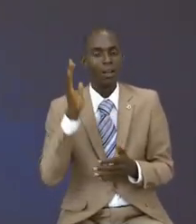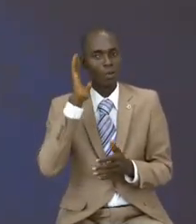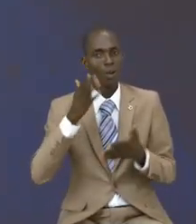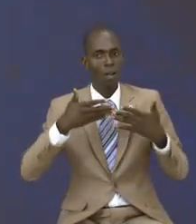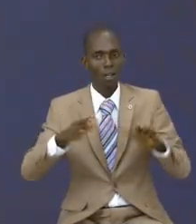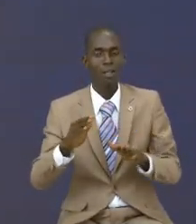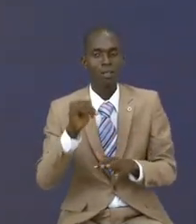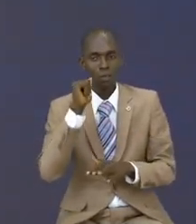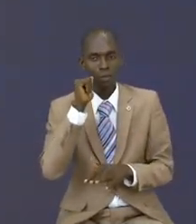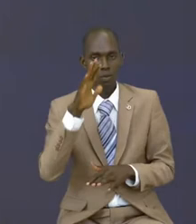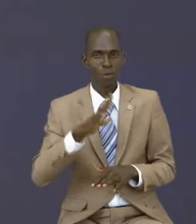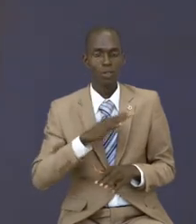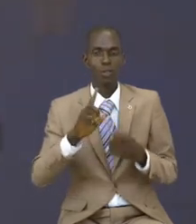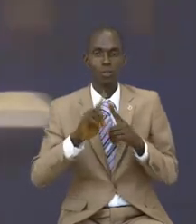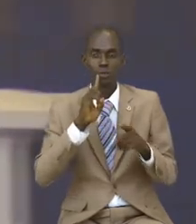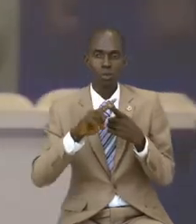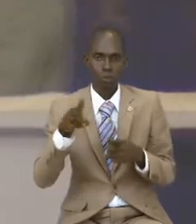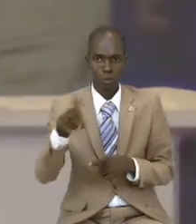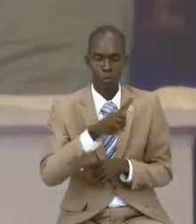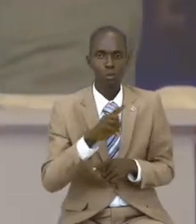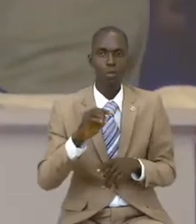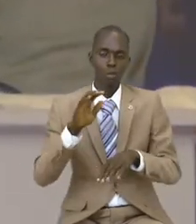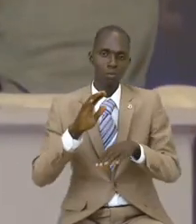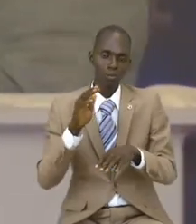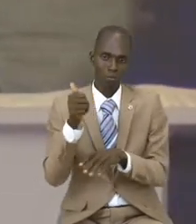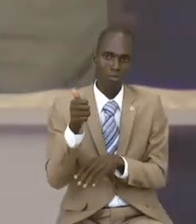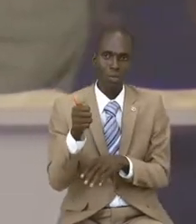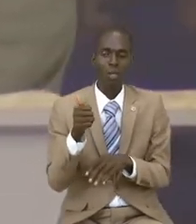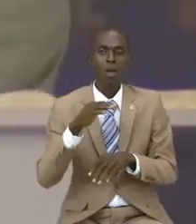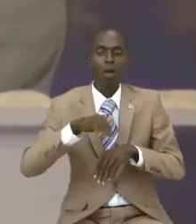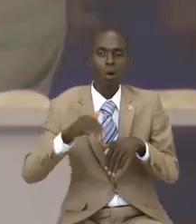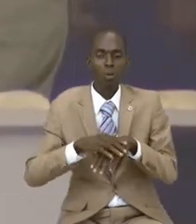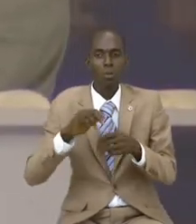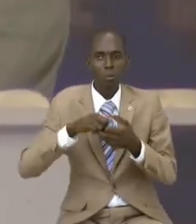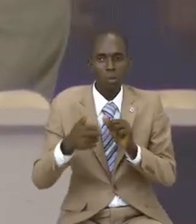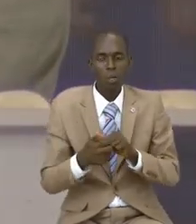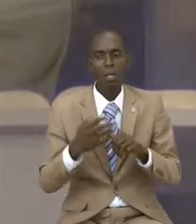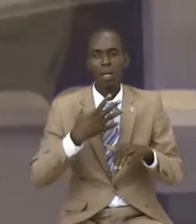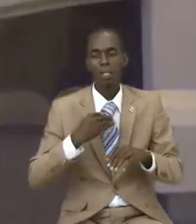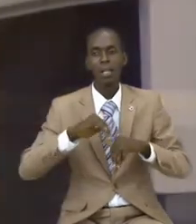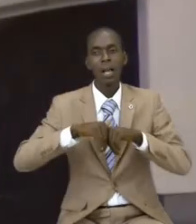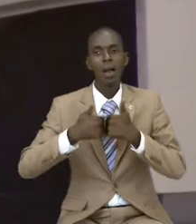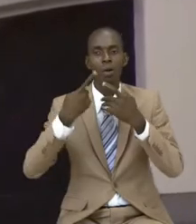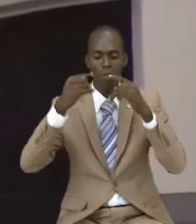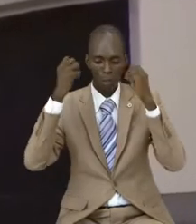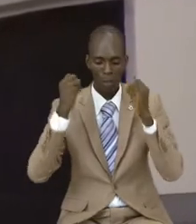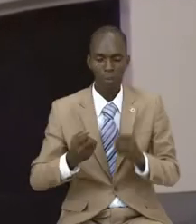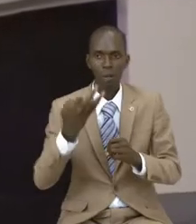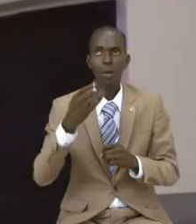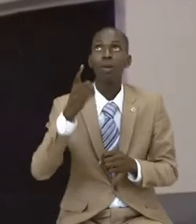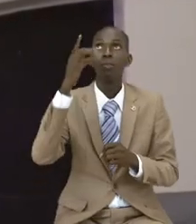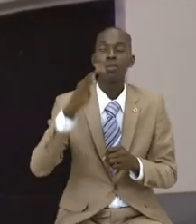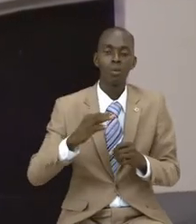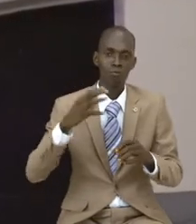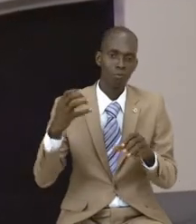the problem, on the challenge, and then how the power of God rolled